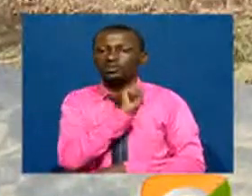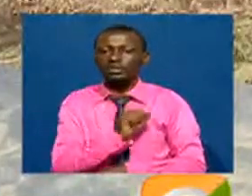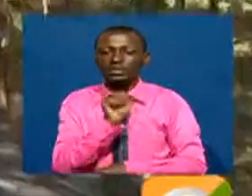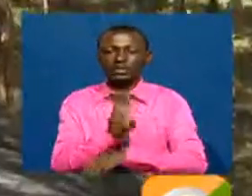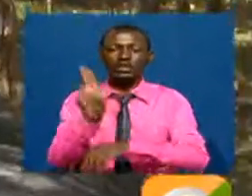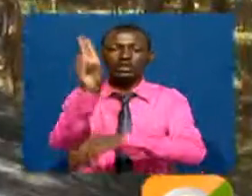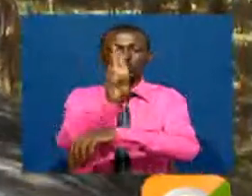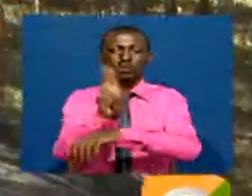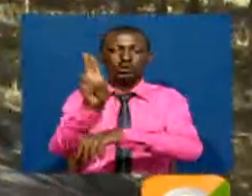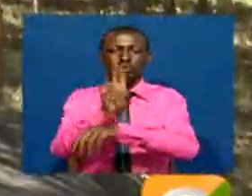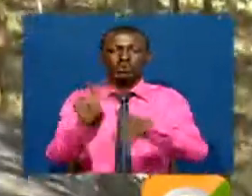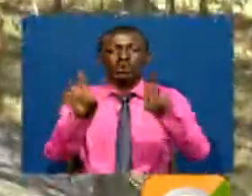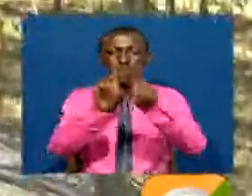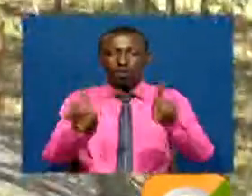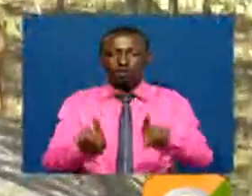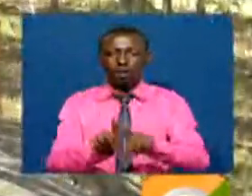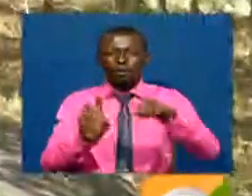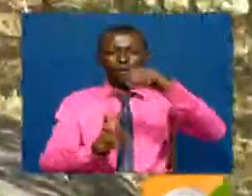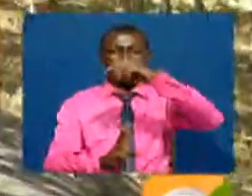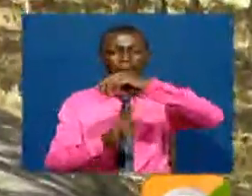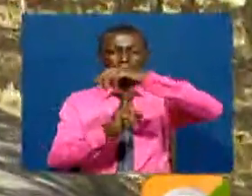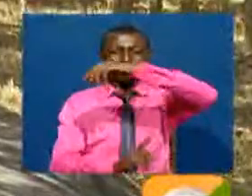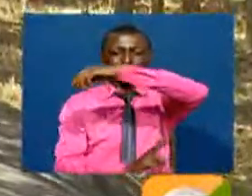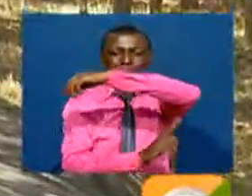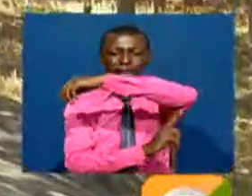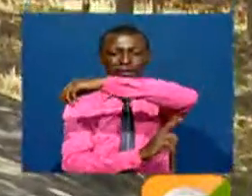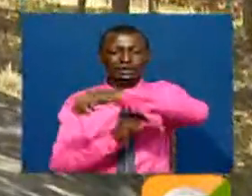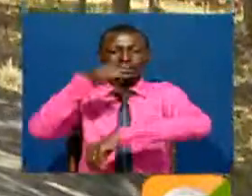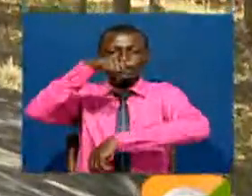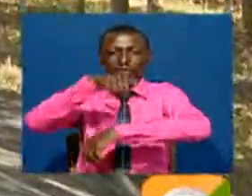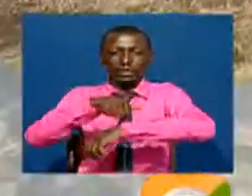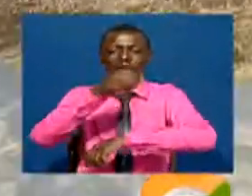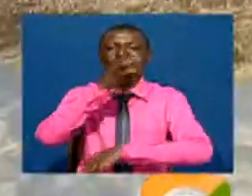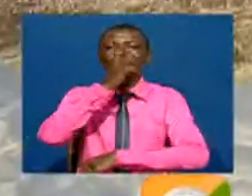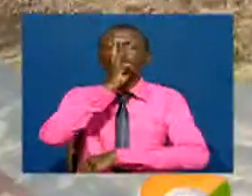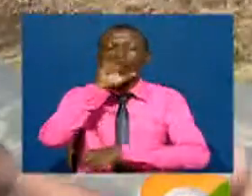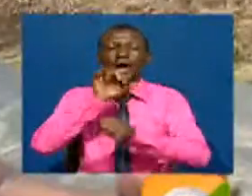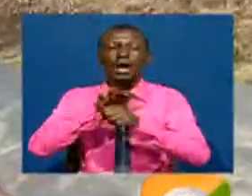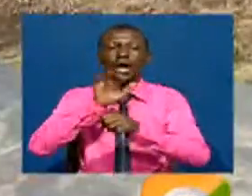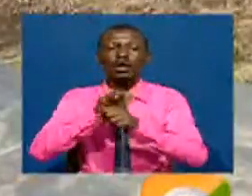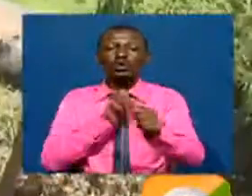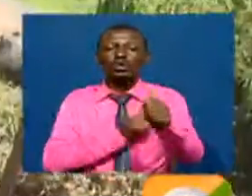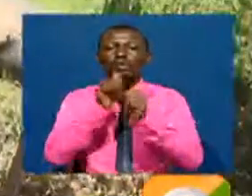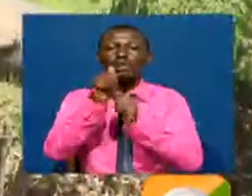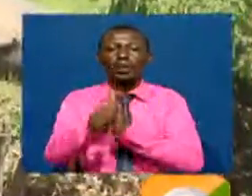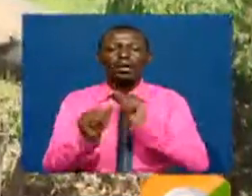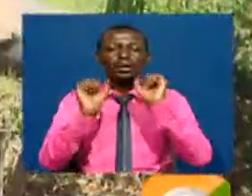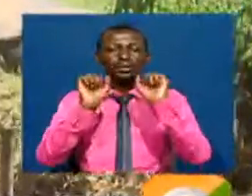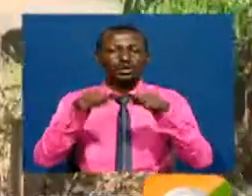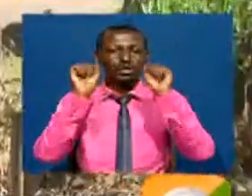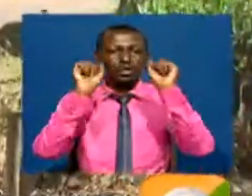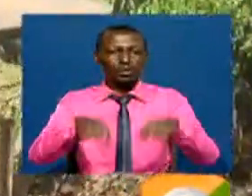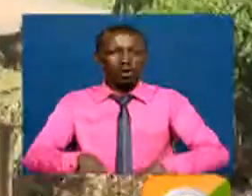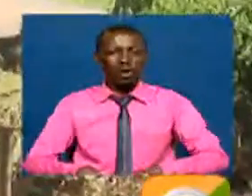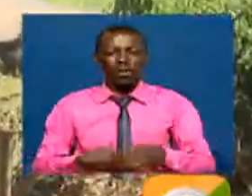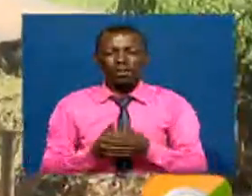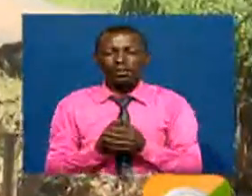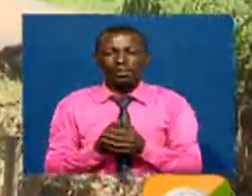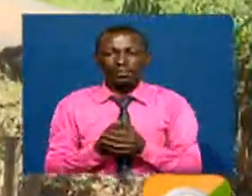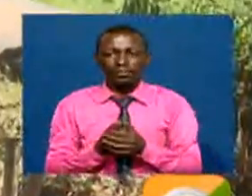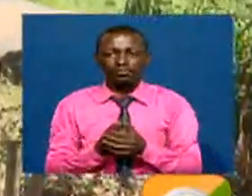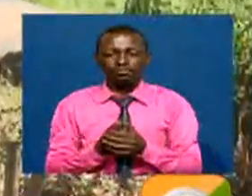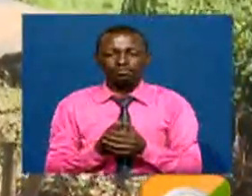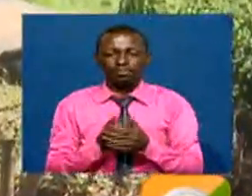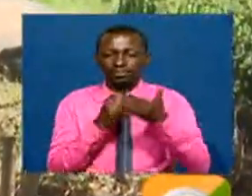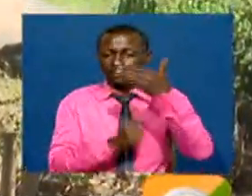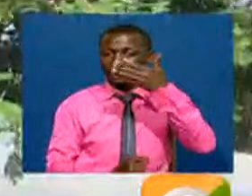kama daraja. Wakati akuko maji imekuwa mingi zaidi, unaweza pitia pale juu. The slam dam